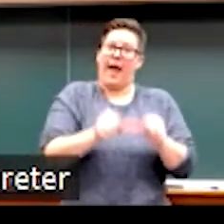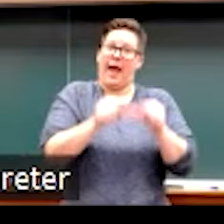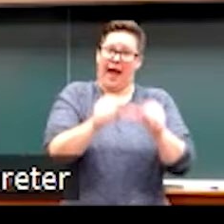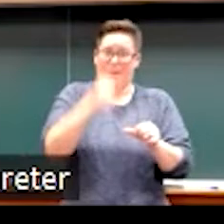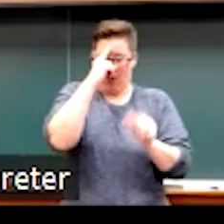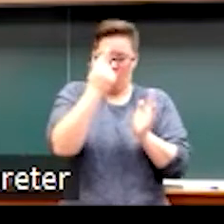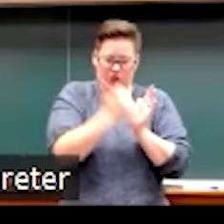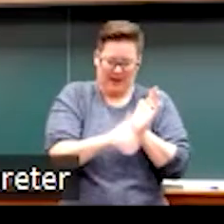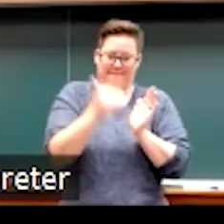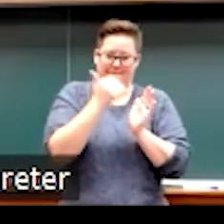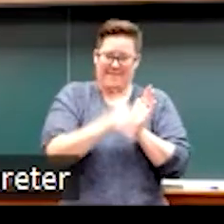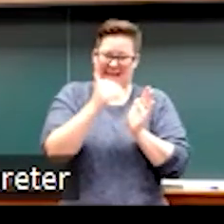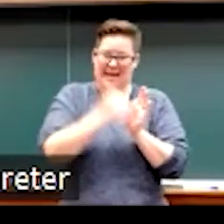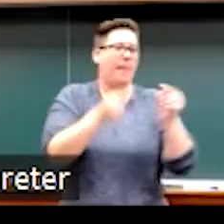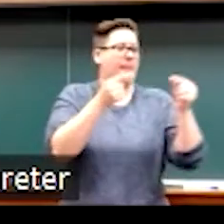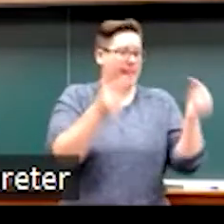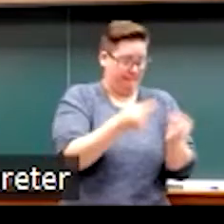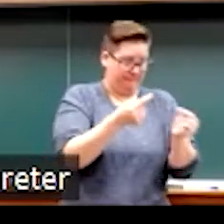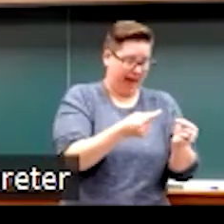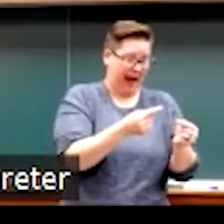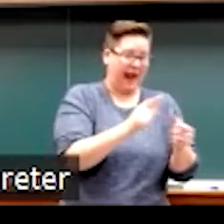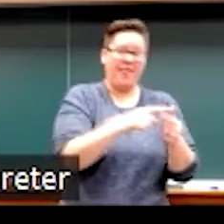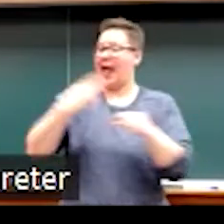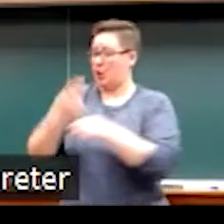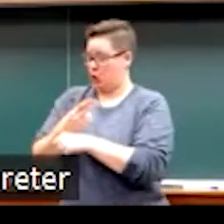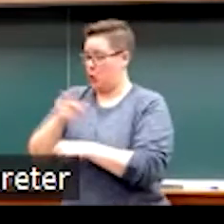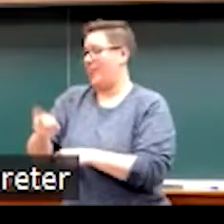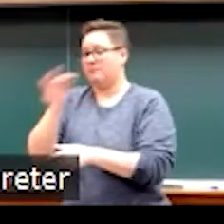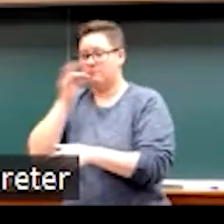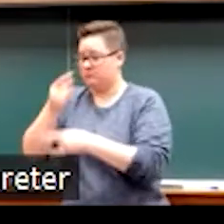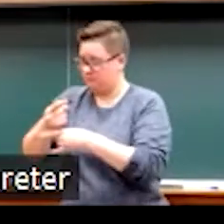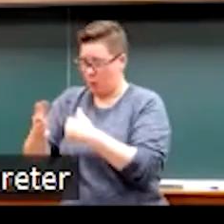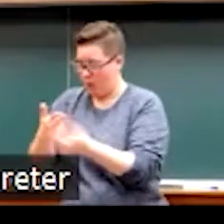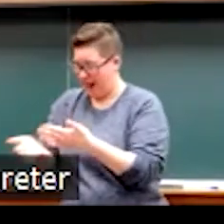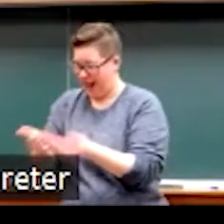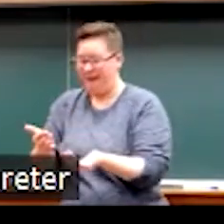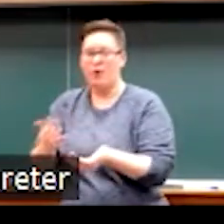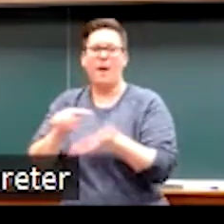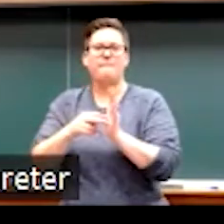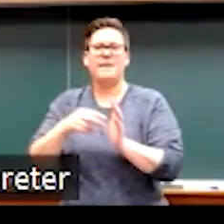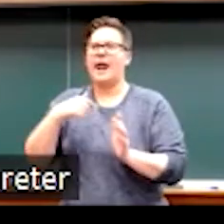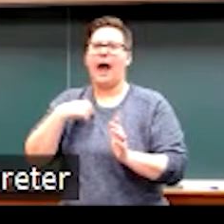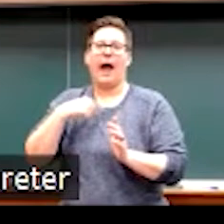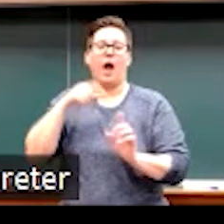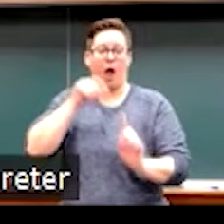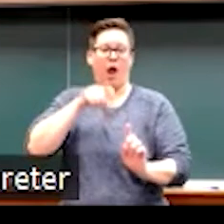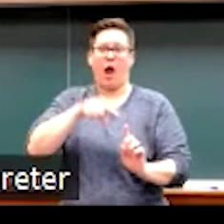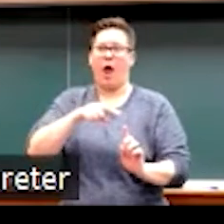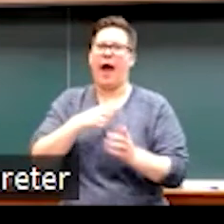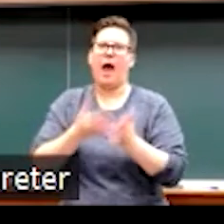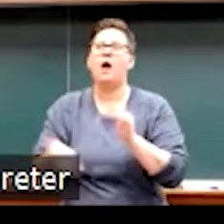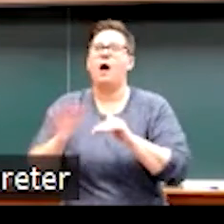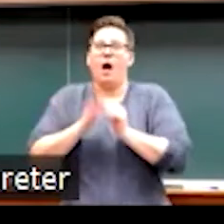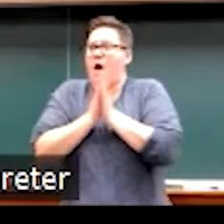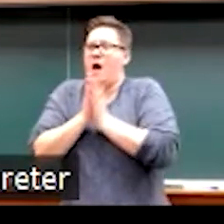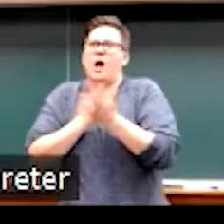these repeated pairings between the experience of pain and substance use, can come to trigger excessive motivation that leads to